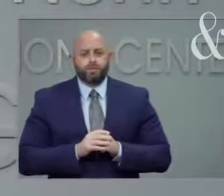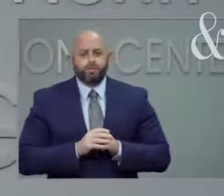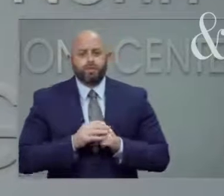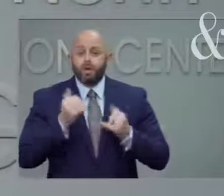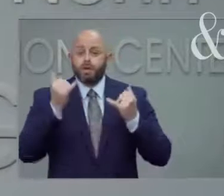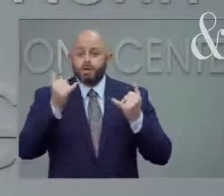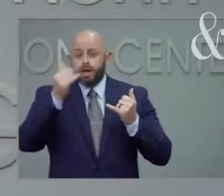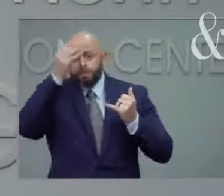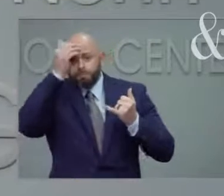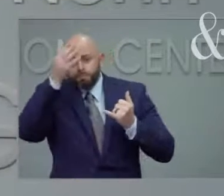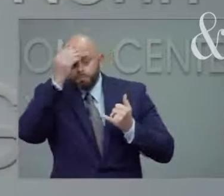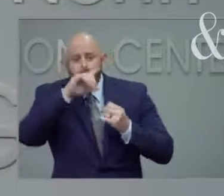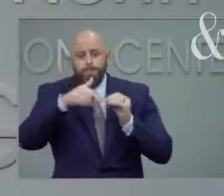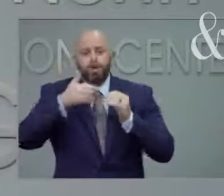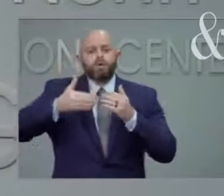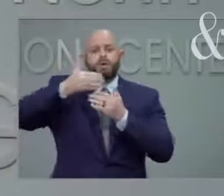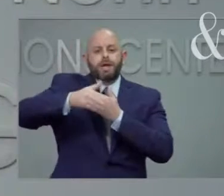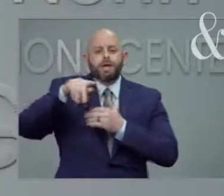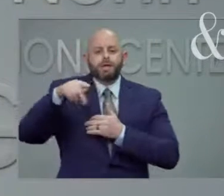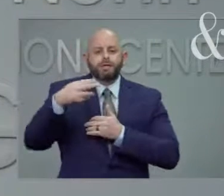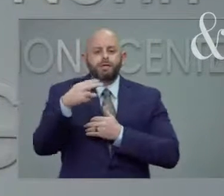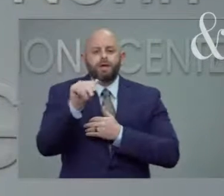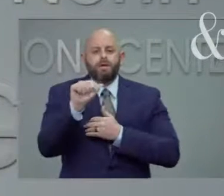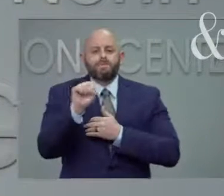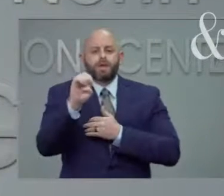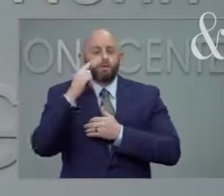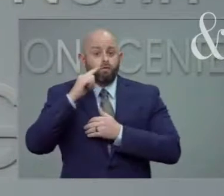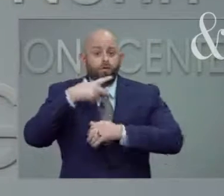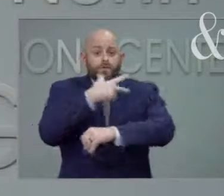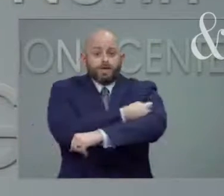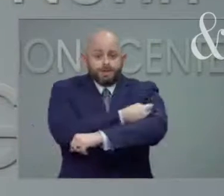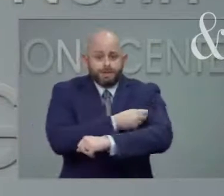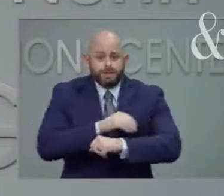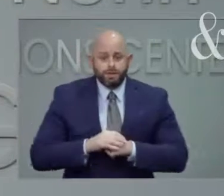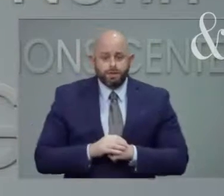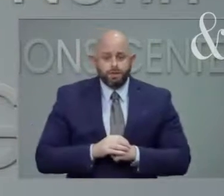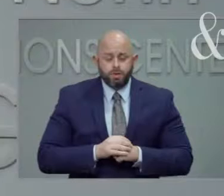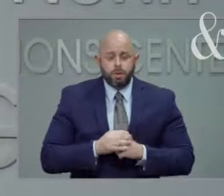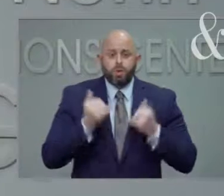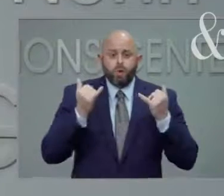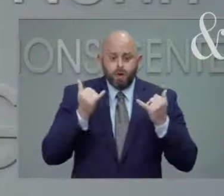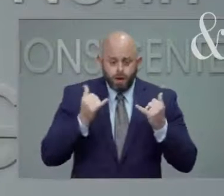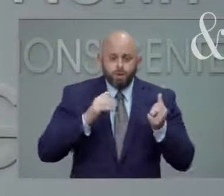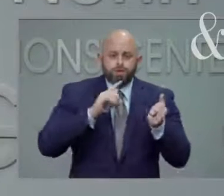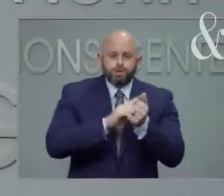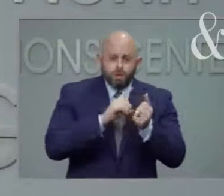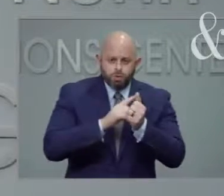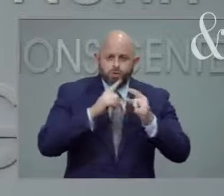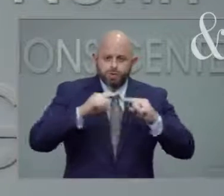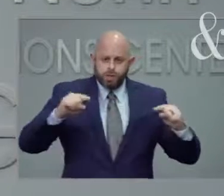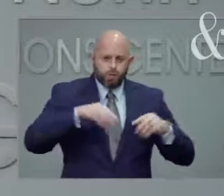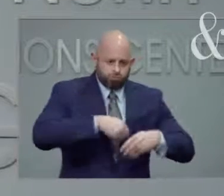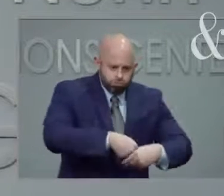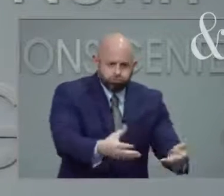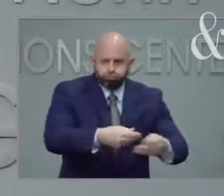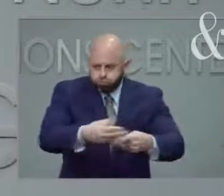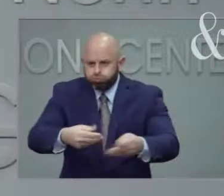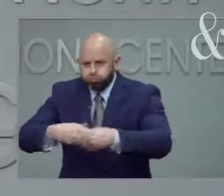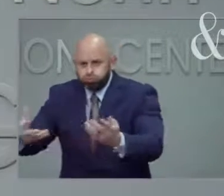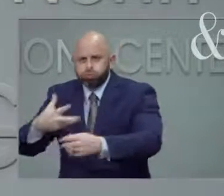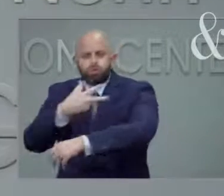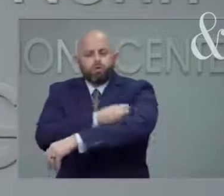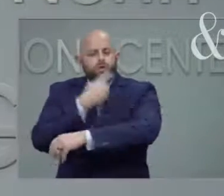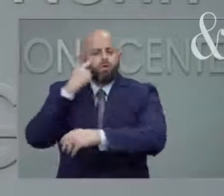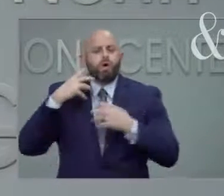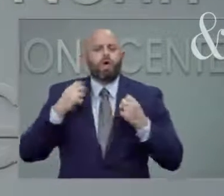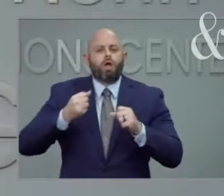next phase of our vaccine effort. Right now, providers are continuing to vaccinate healthcare workers, long-term